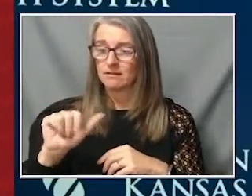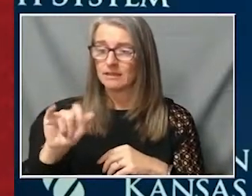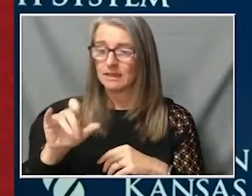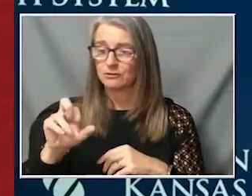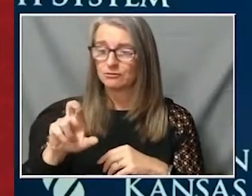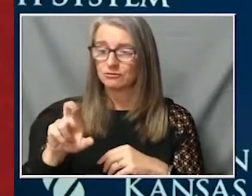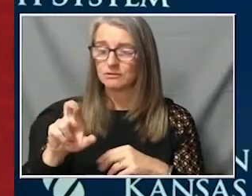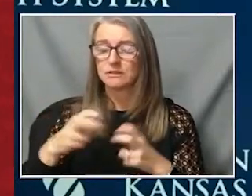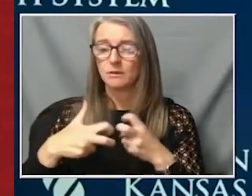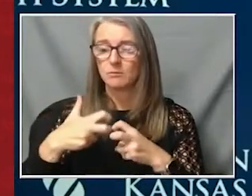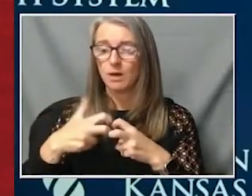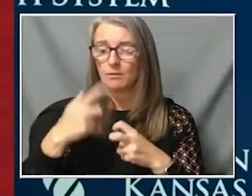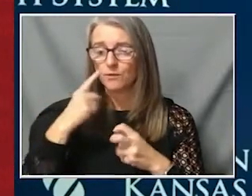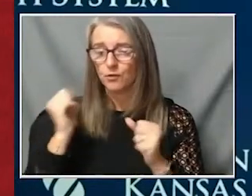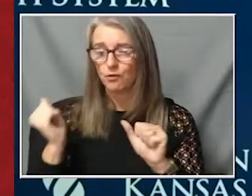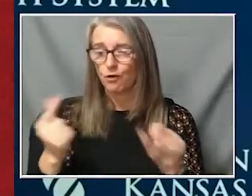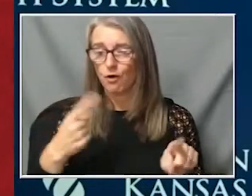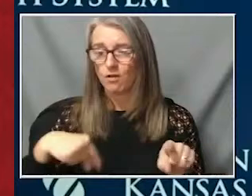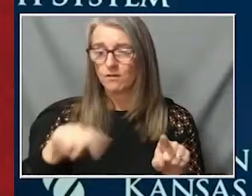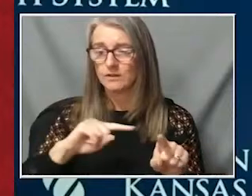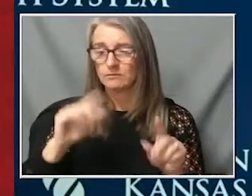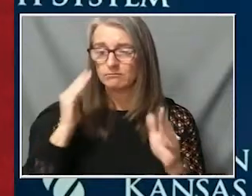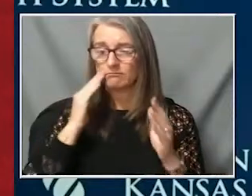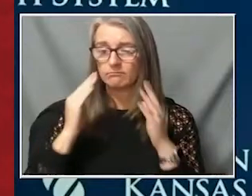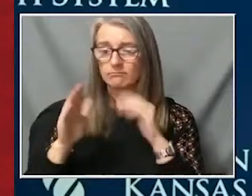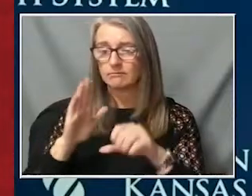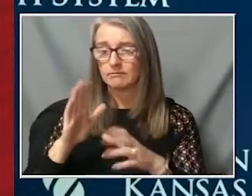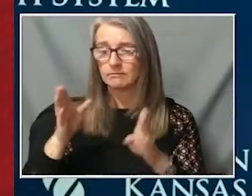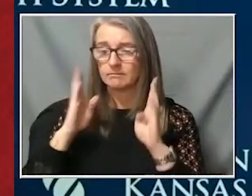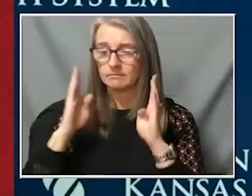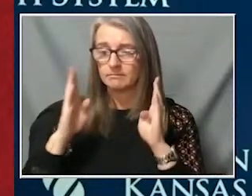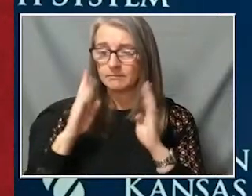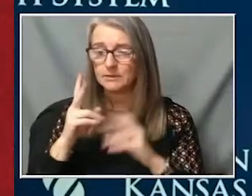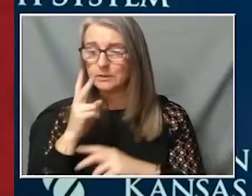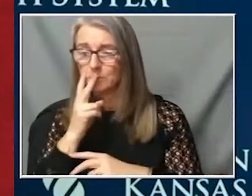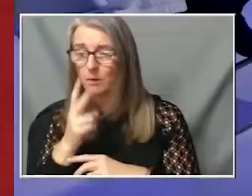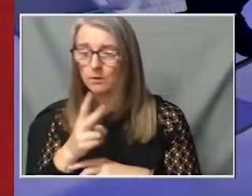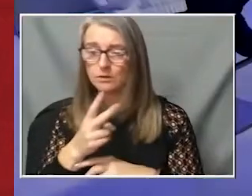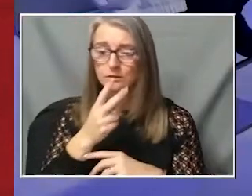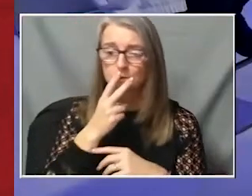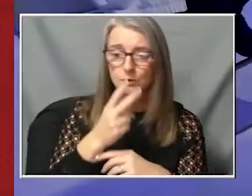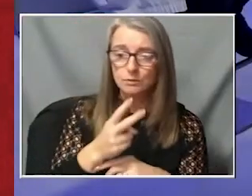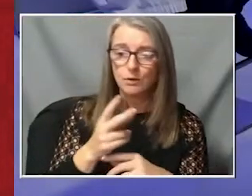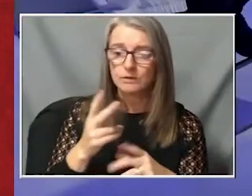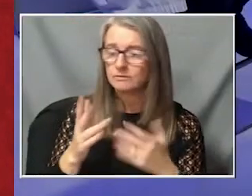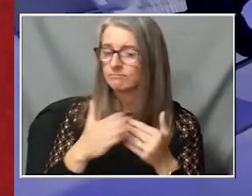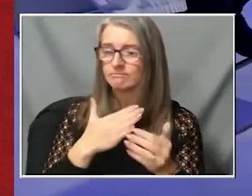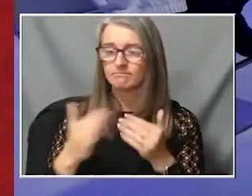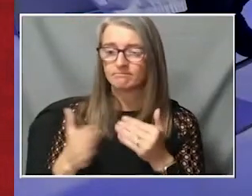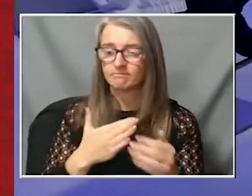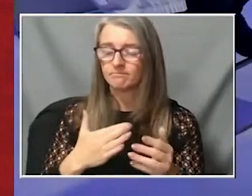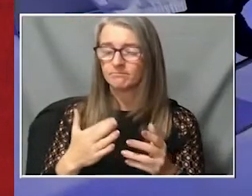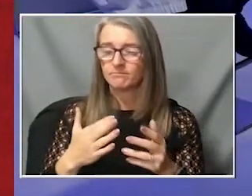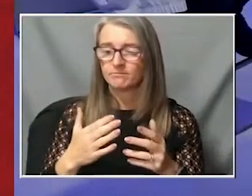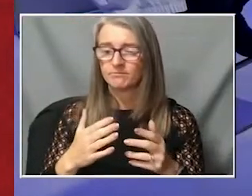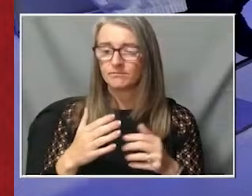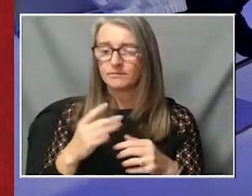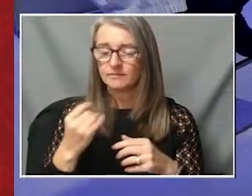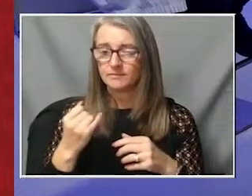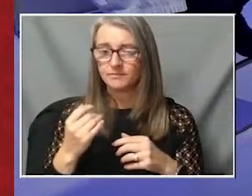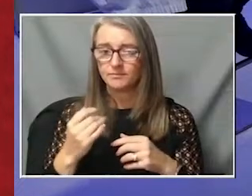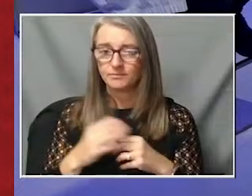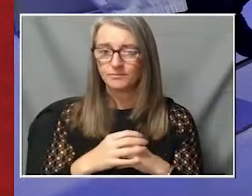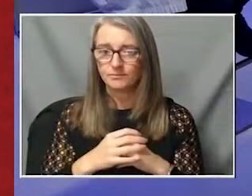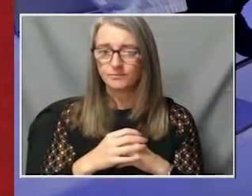problem for all of us to pay attention to whether or not you don't smoke or whether or not you do smoke. It's silent in so many ways, because if we don't talk about it, you just